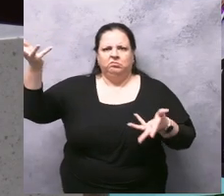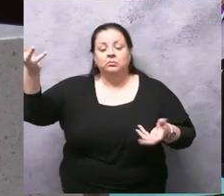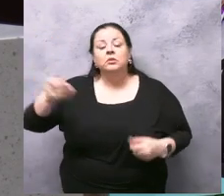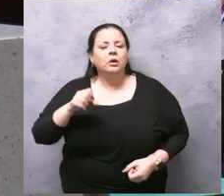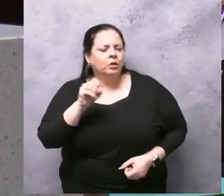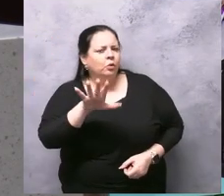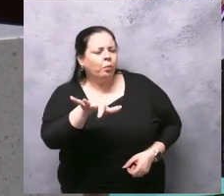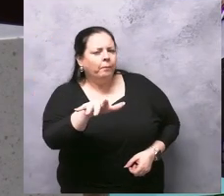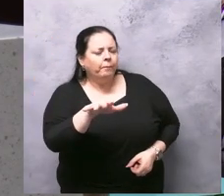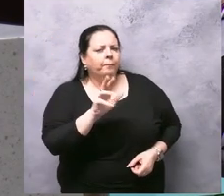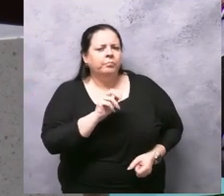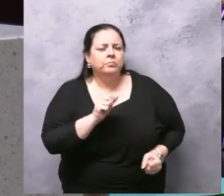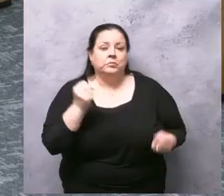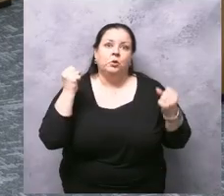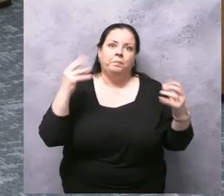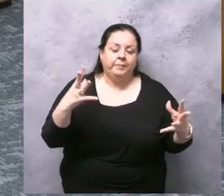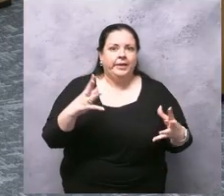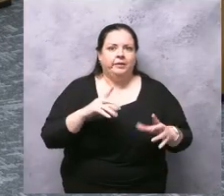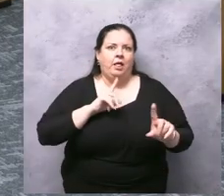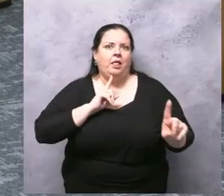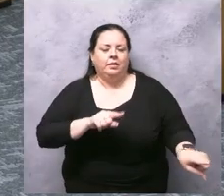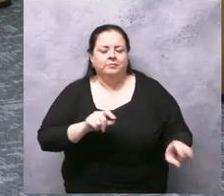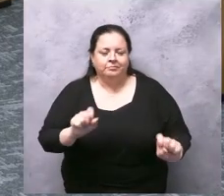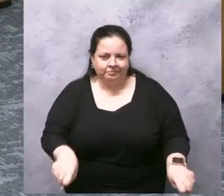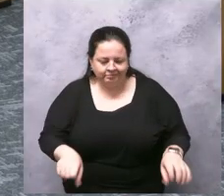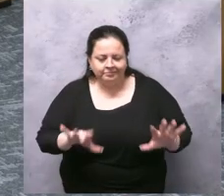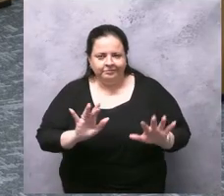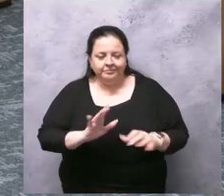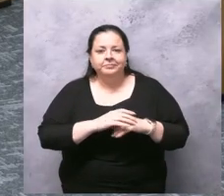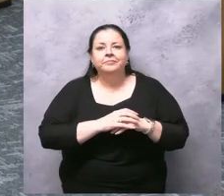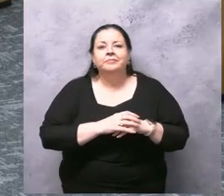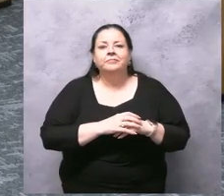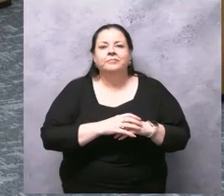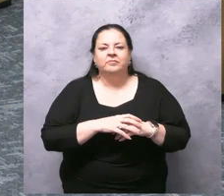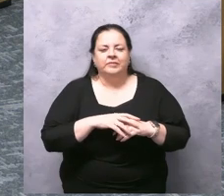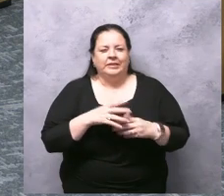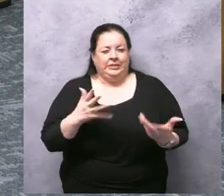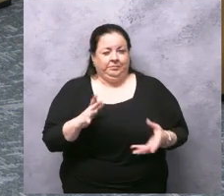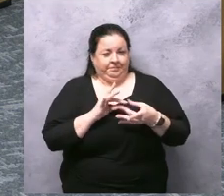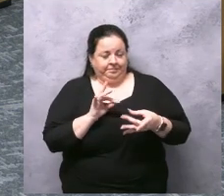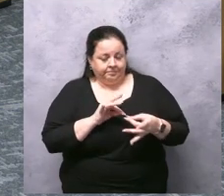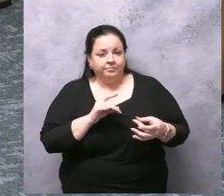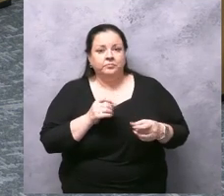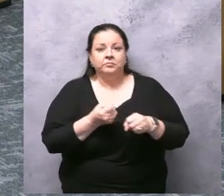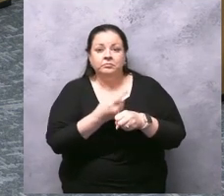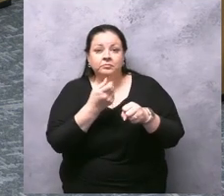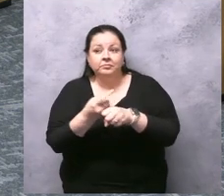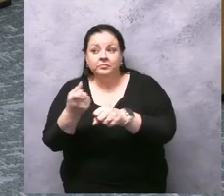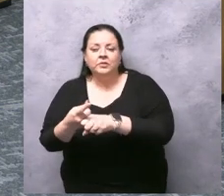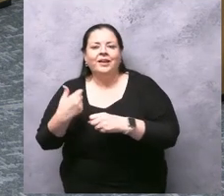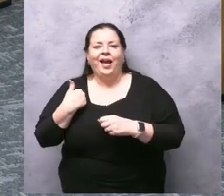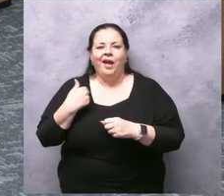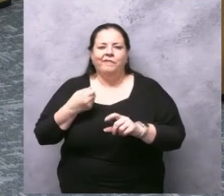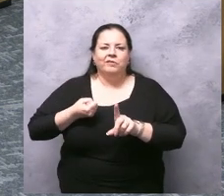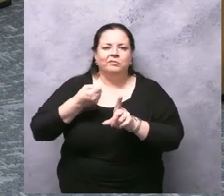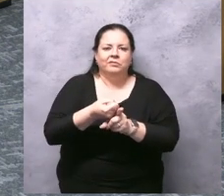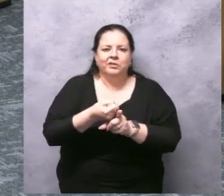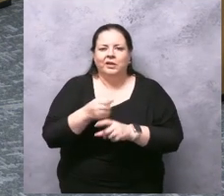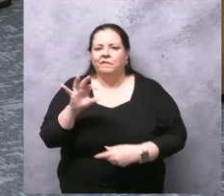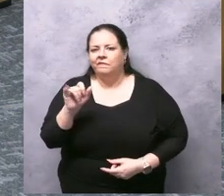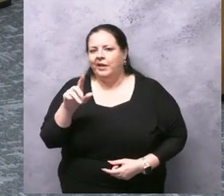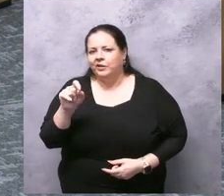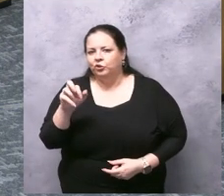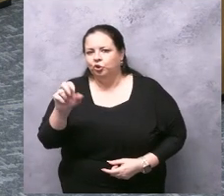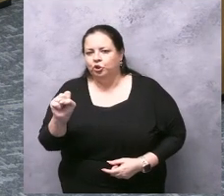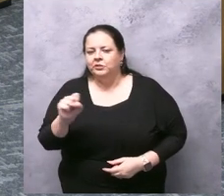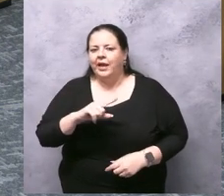So there are a lot of answers to that. And as I mentioned, every year has a set of factors and a set of assumptions